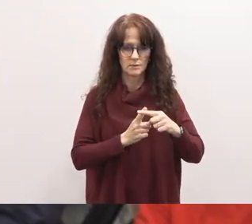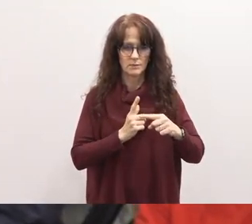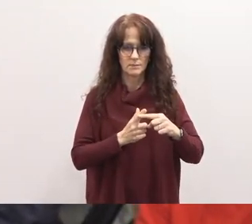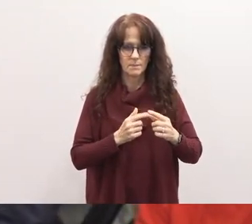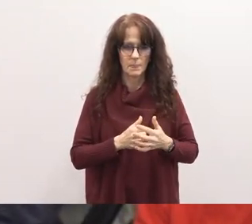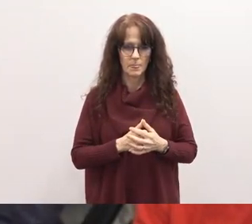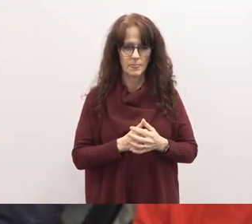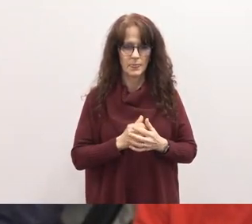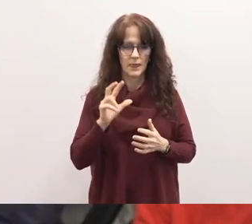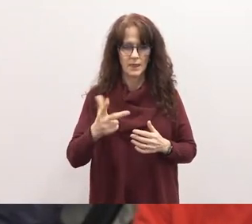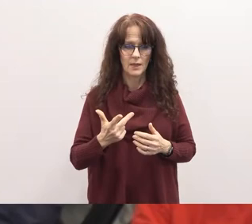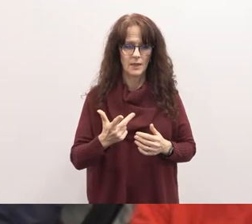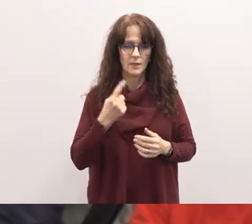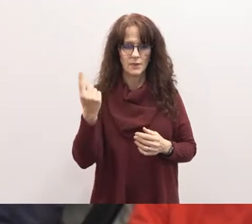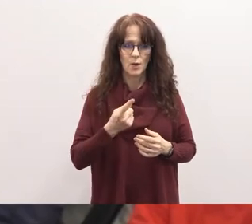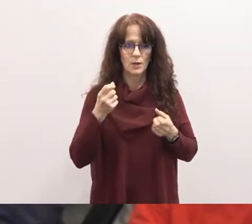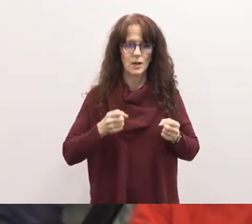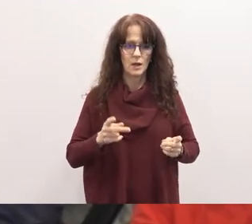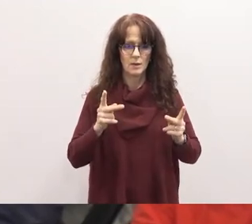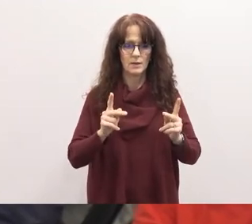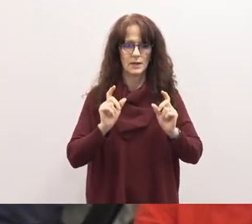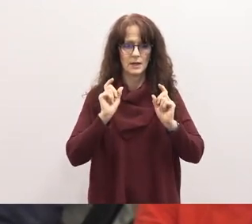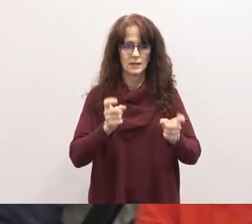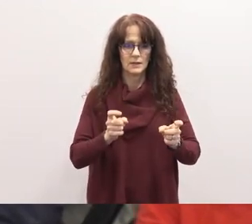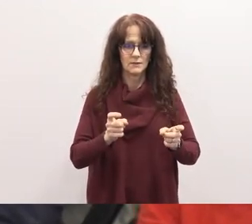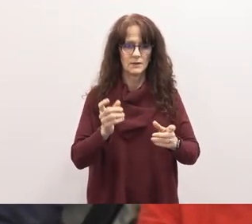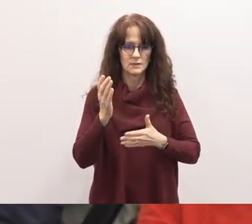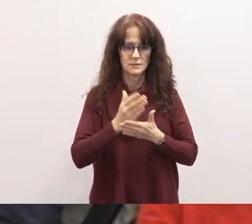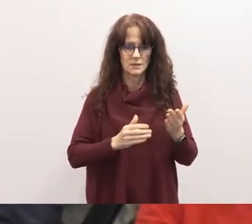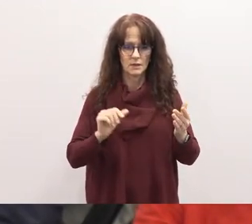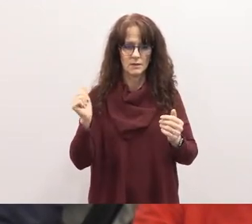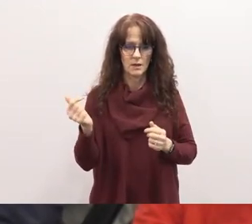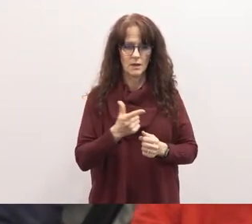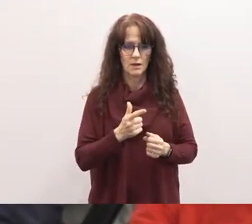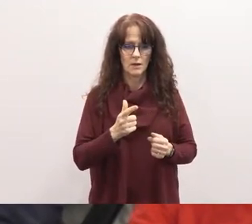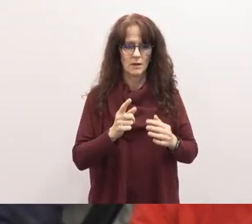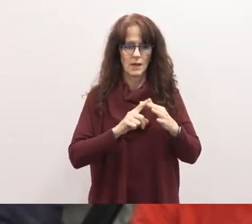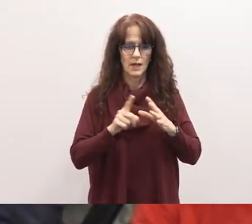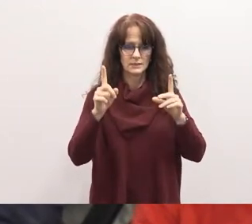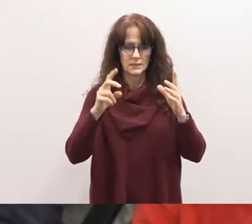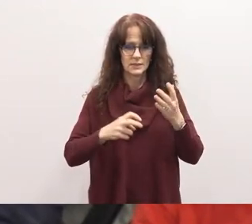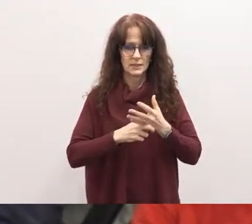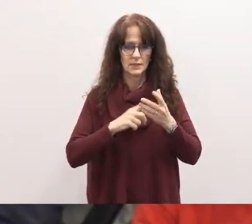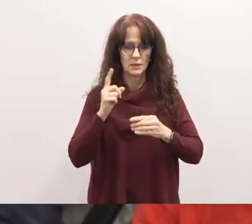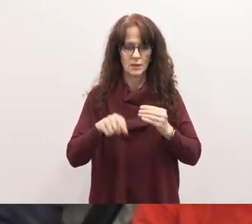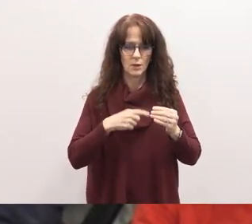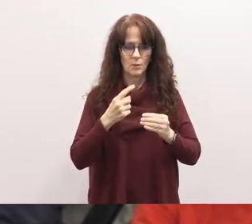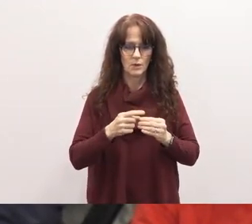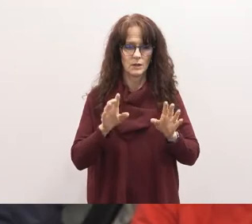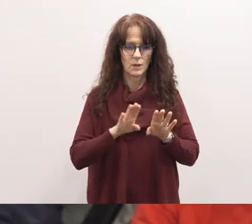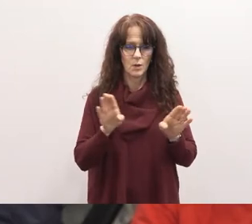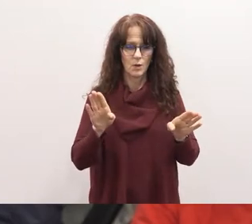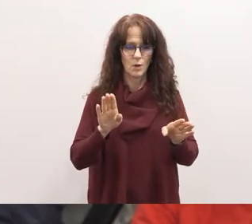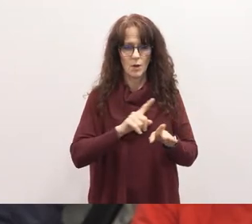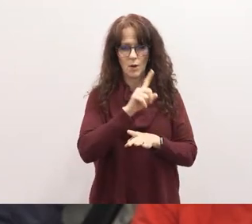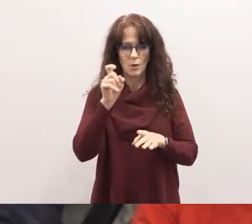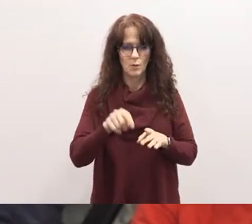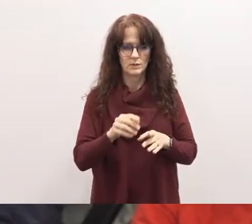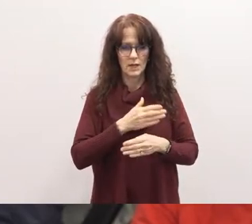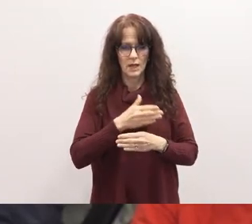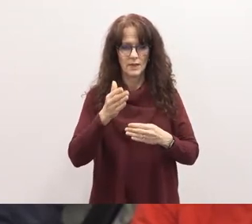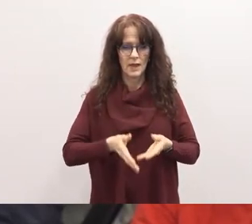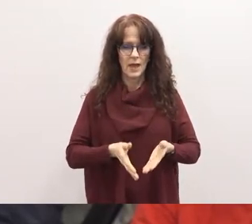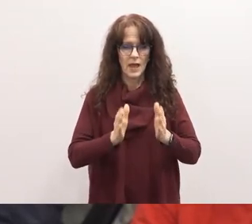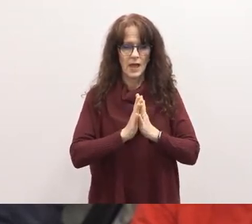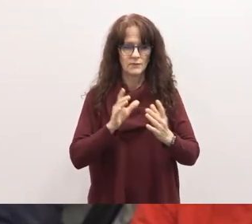positive. Third, the only opportunity given on some, not all, exit tickets is when there is an open-ended question at the end